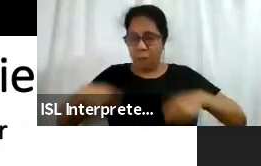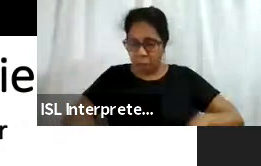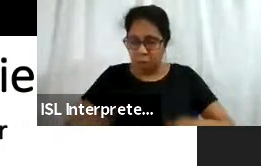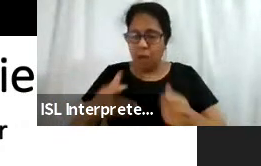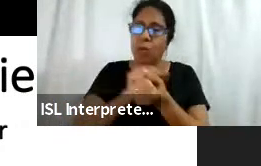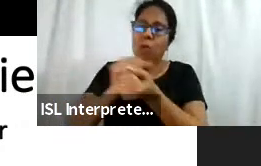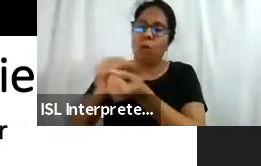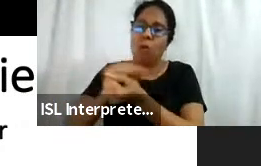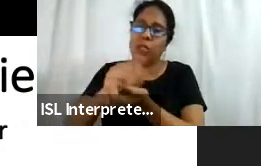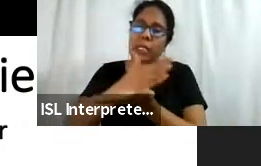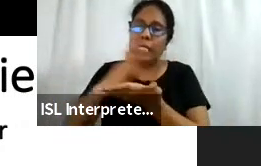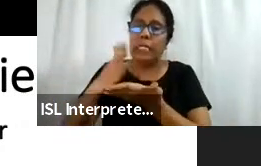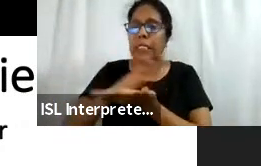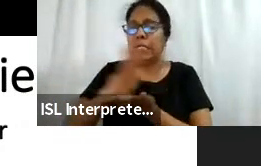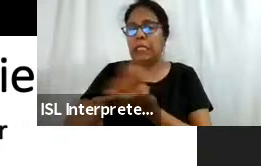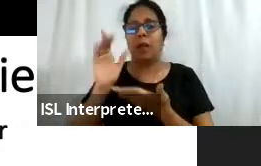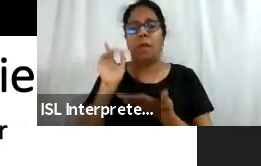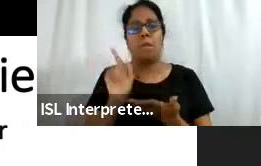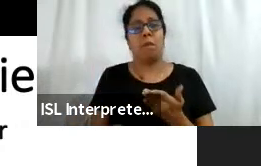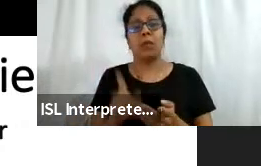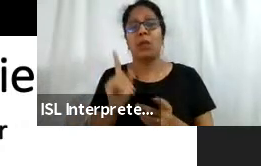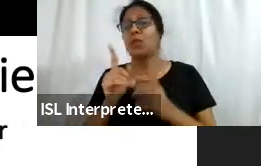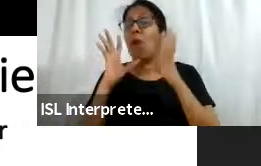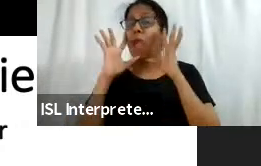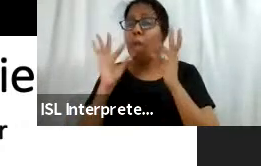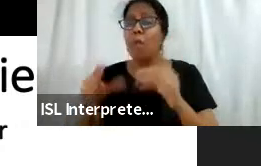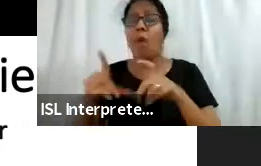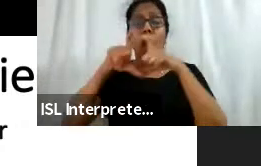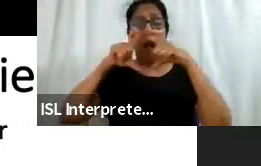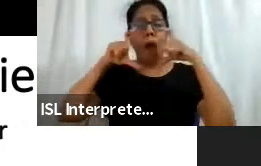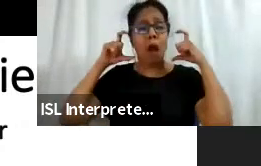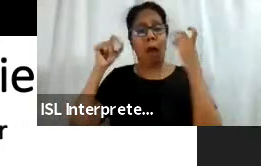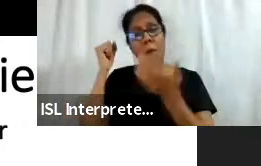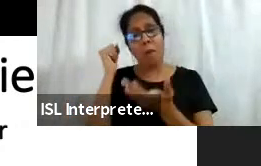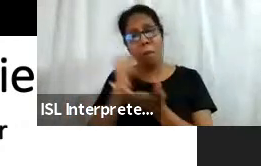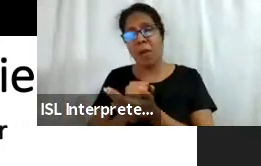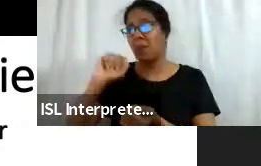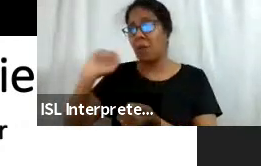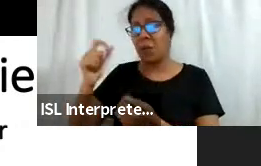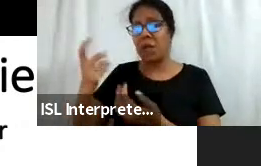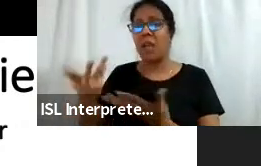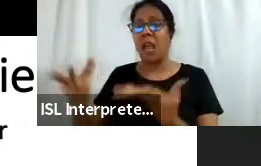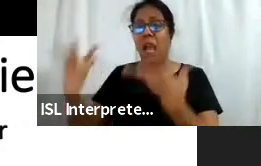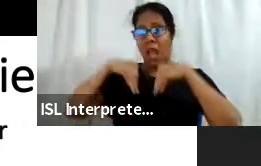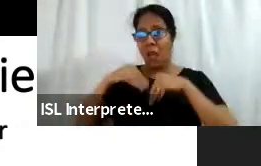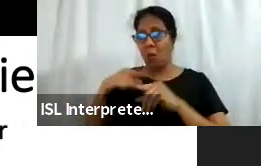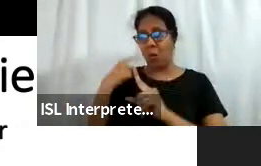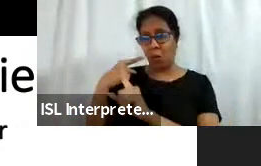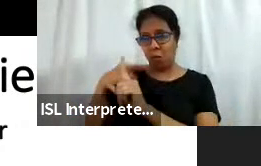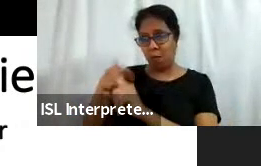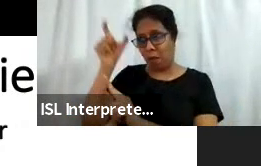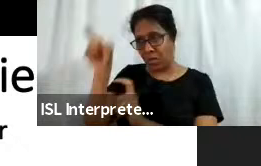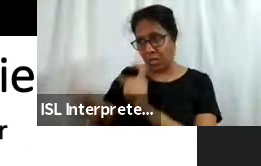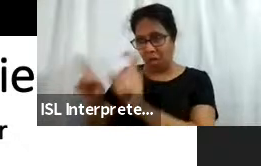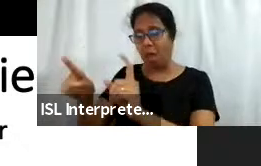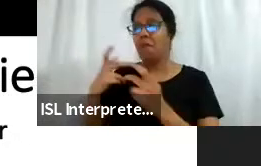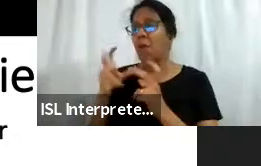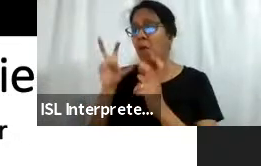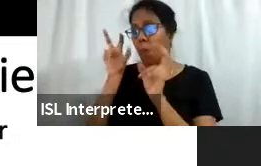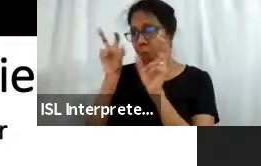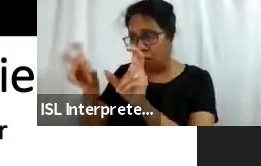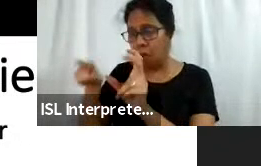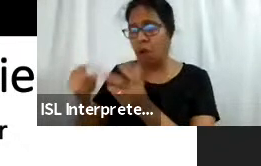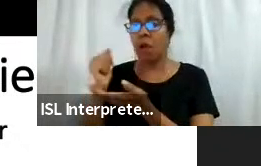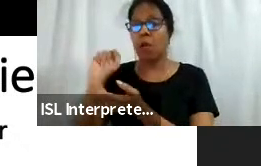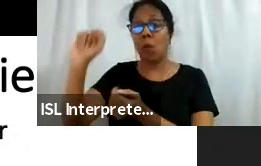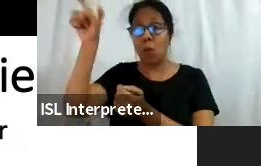always wearing triple layer mask when you are touching any utensil or linens or anything which the patient has used. You